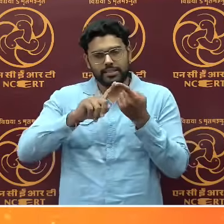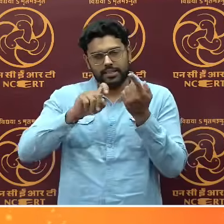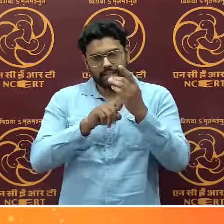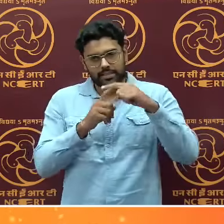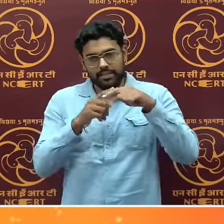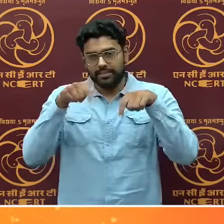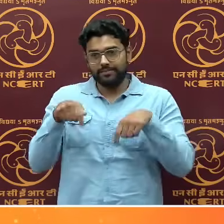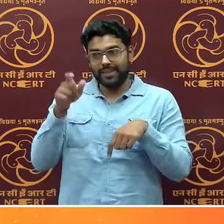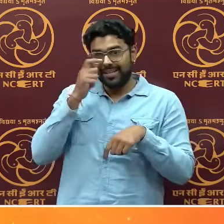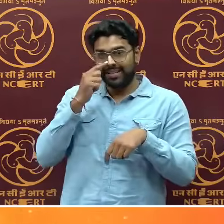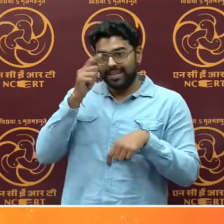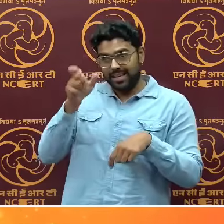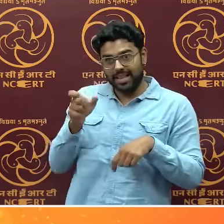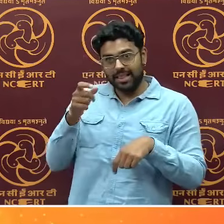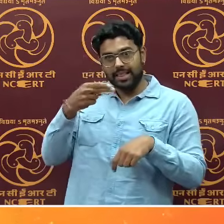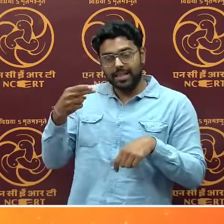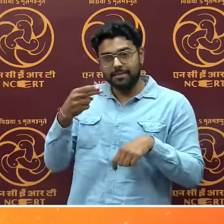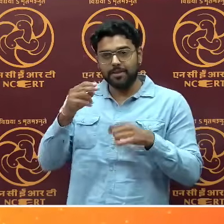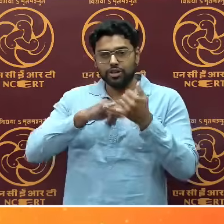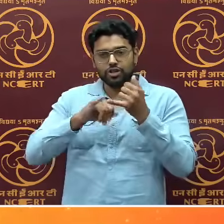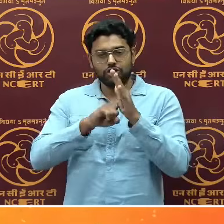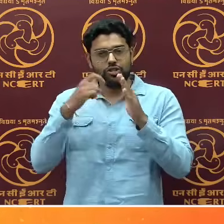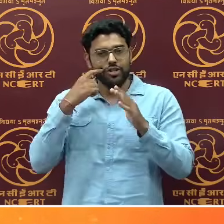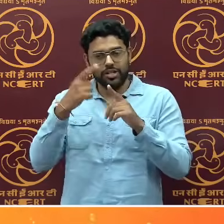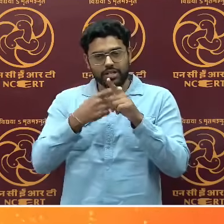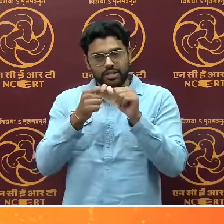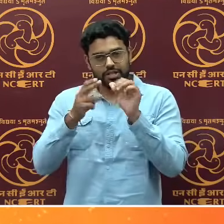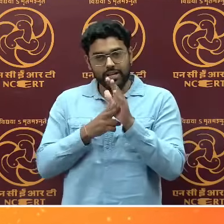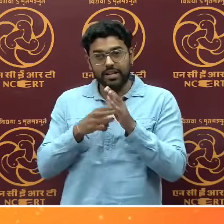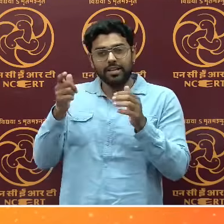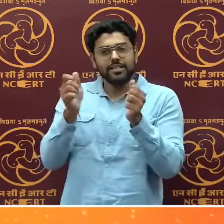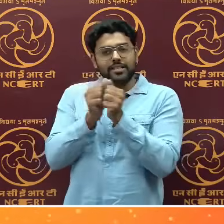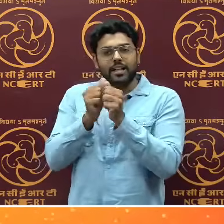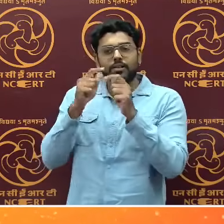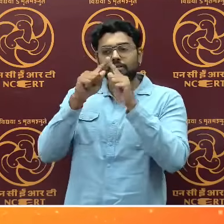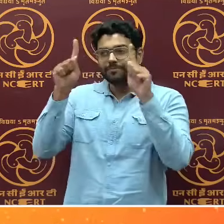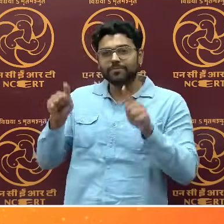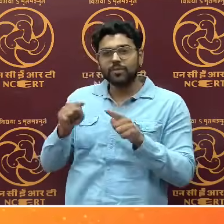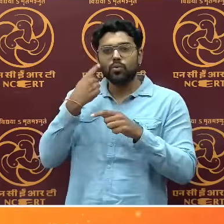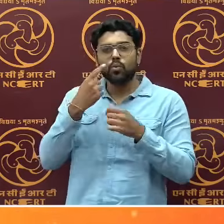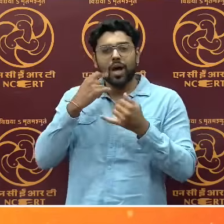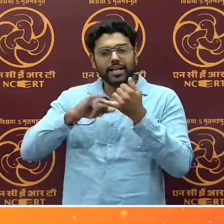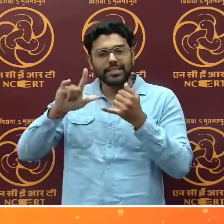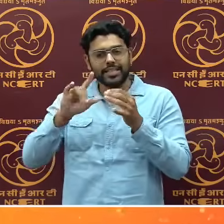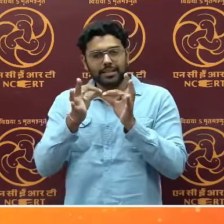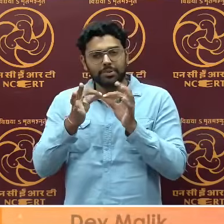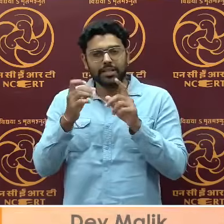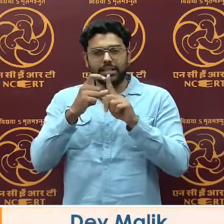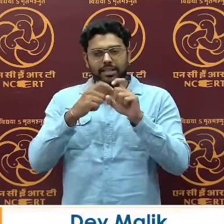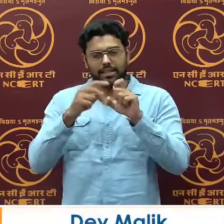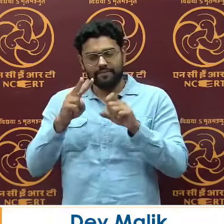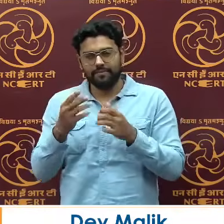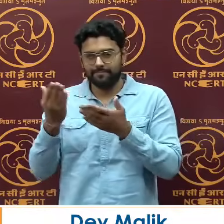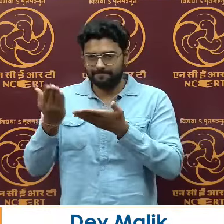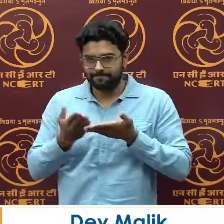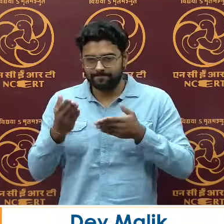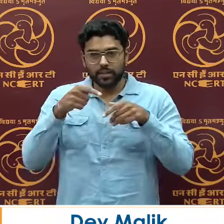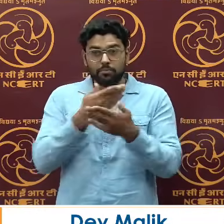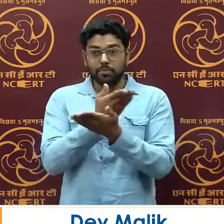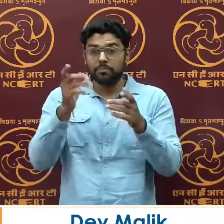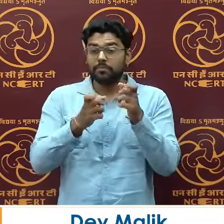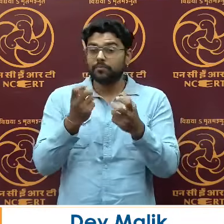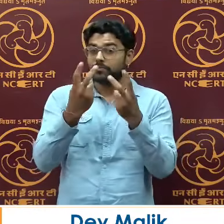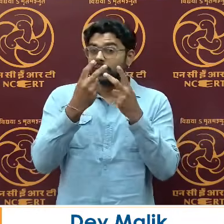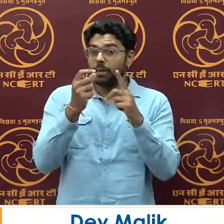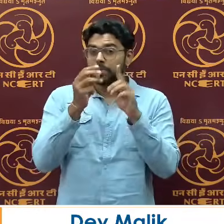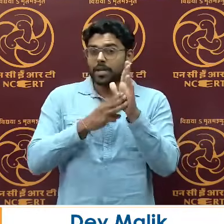Rajan Rajput. Here I am sharing screen with sign language interpreter Dev. Dev, warm welcome. And you all are watching us on